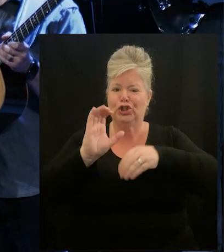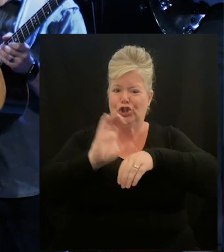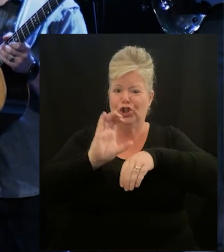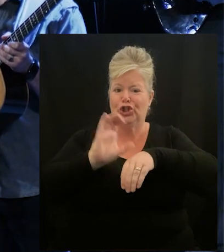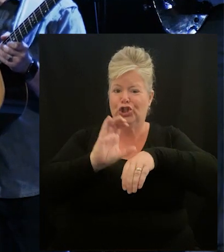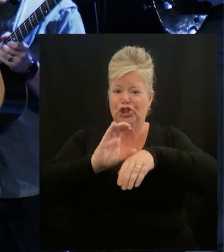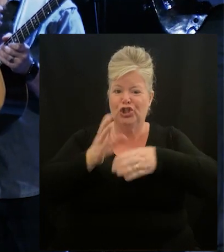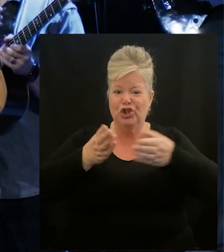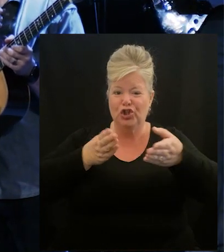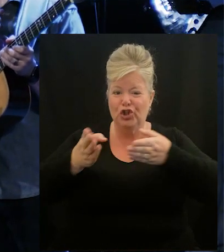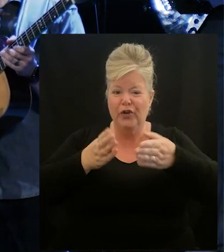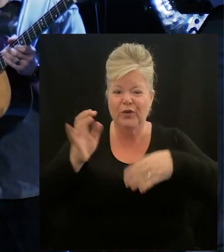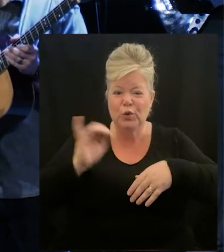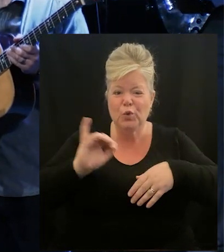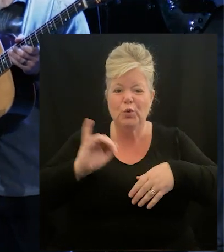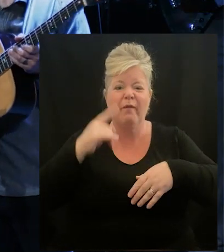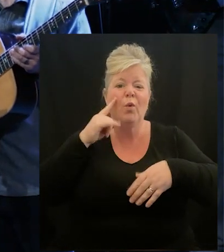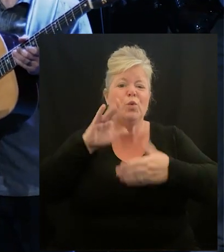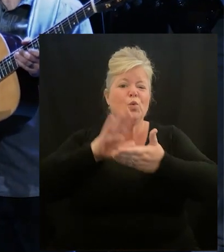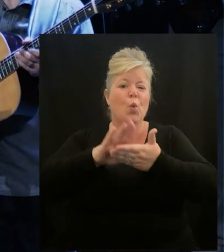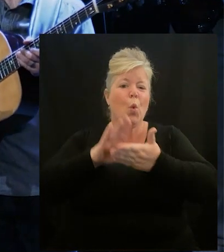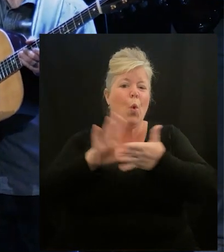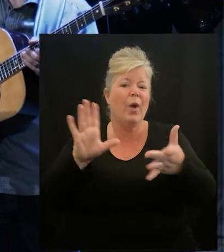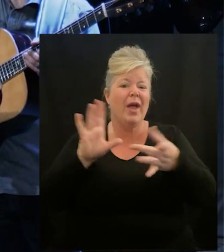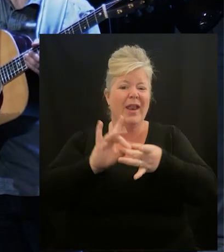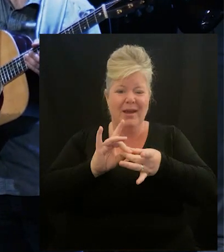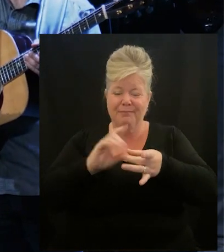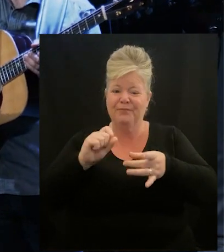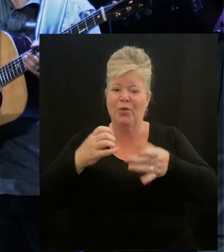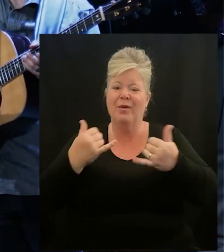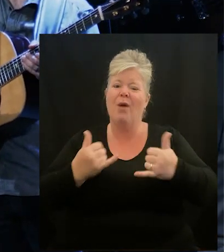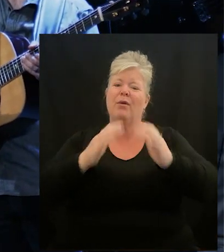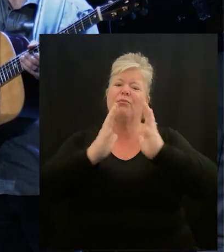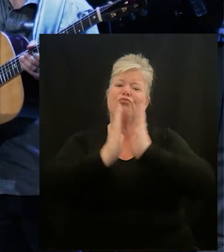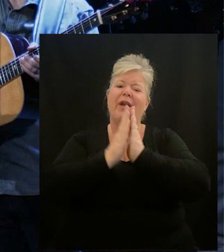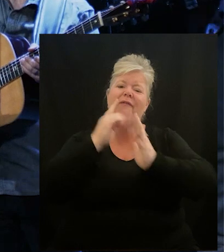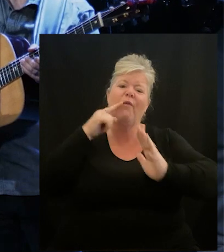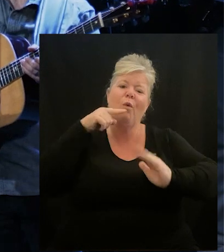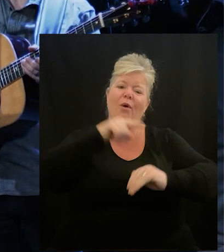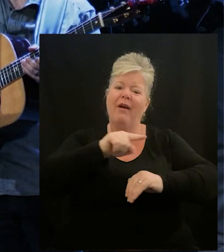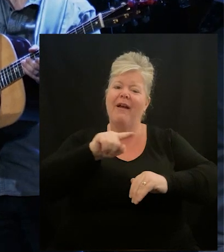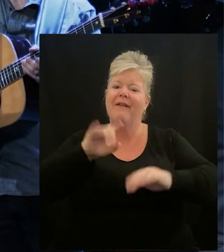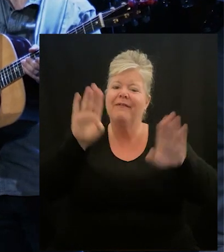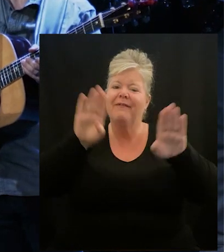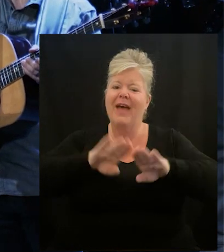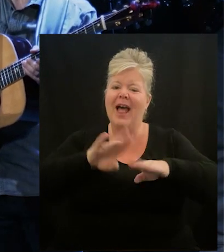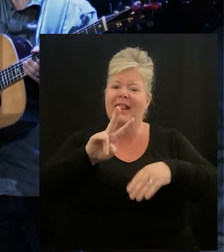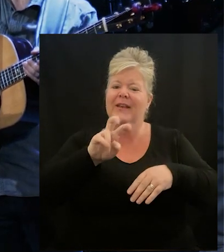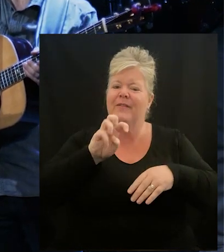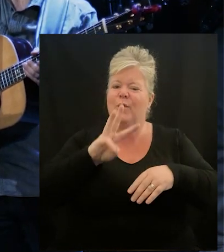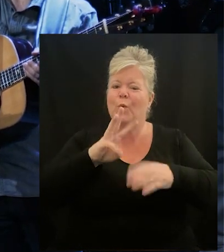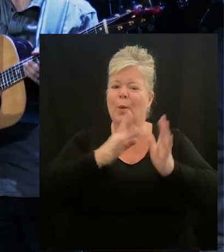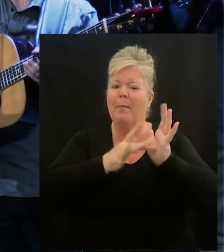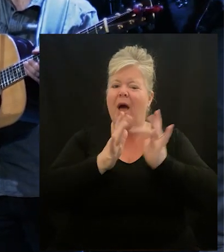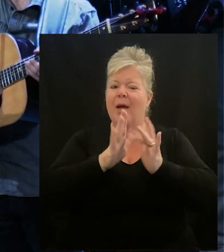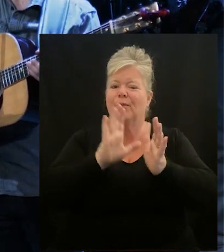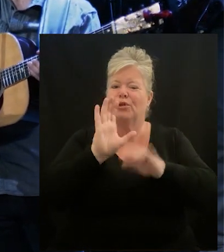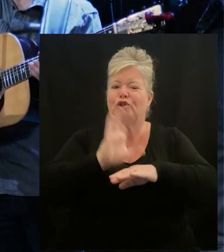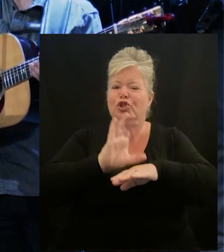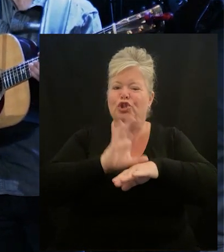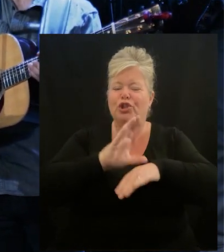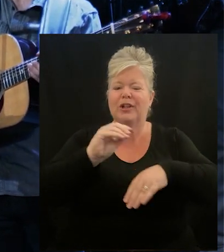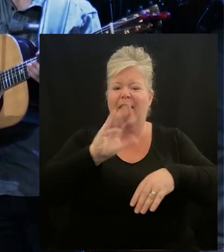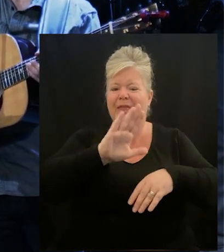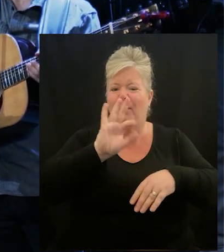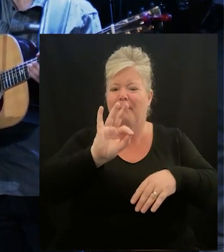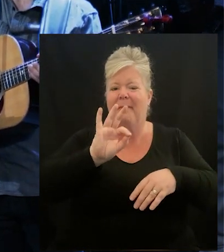help serve in School Connect. And so, Father God, we just lift up Valley View Bible Church and Pastor John Heston to you. We